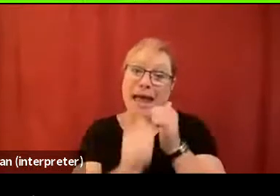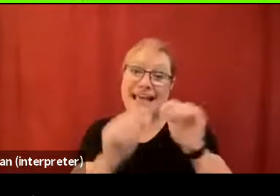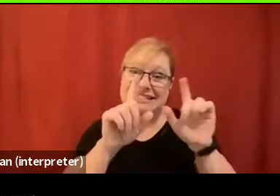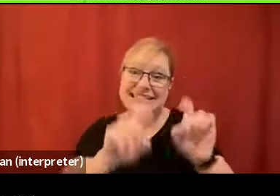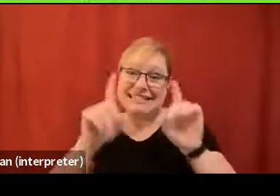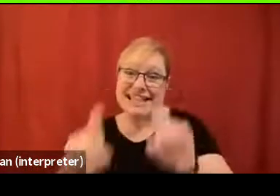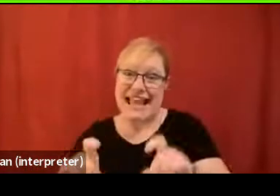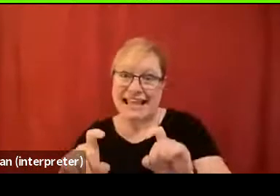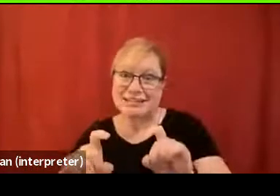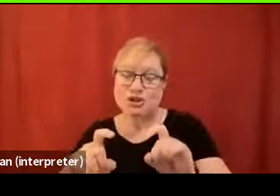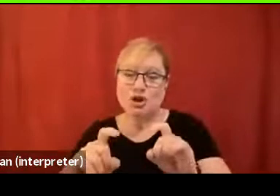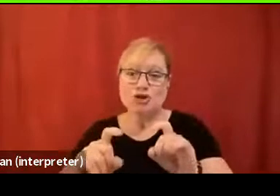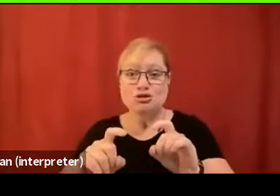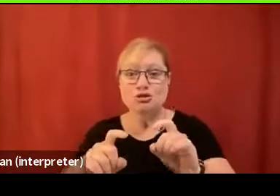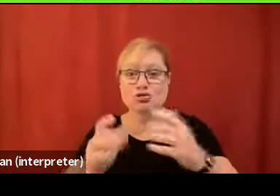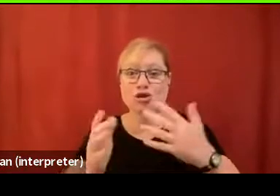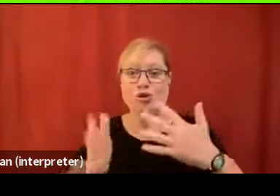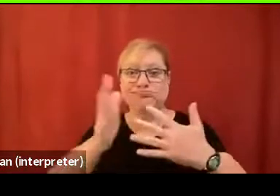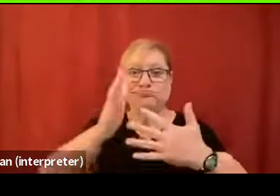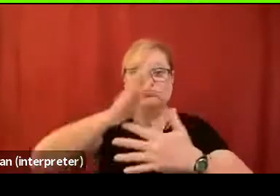grade to the next, or you go from